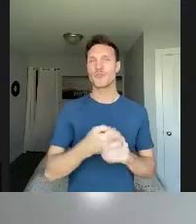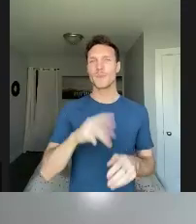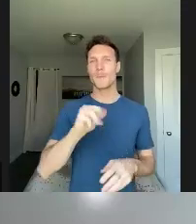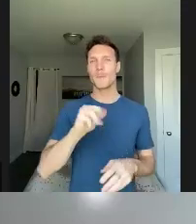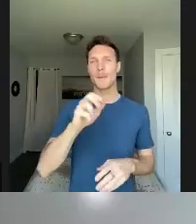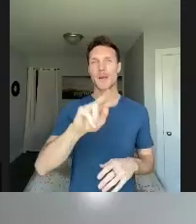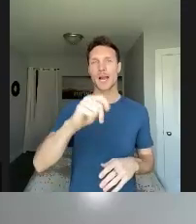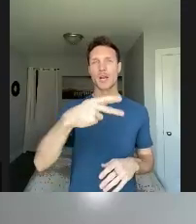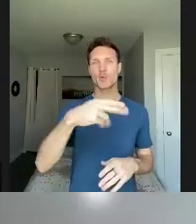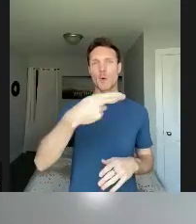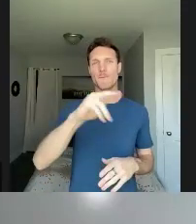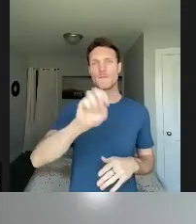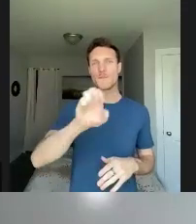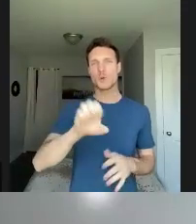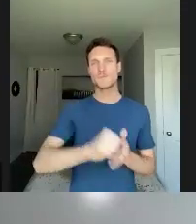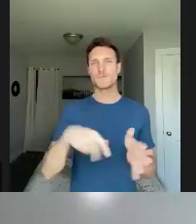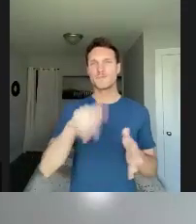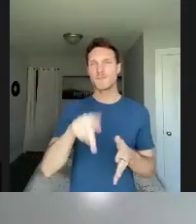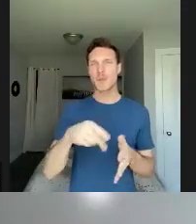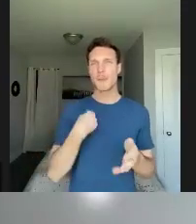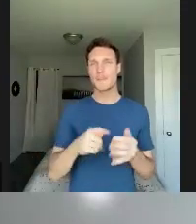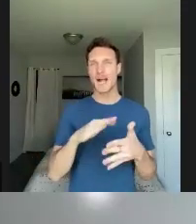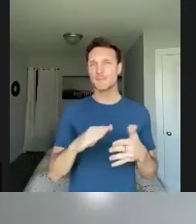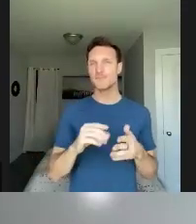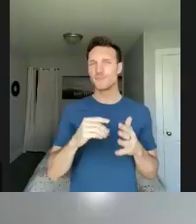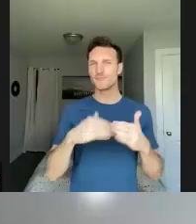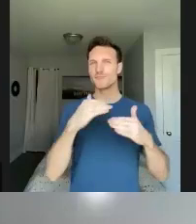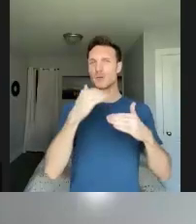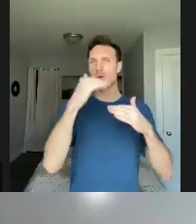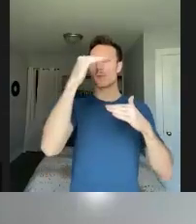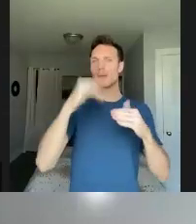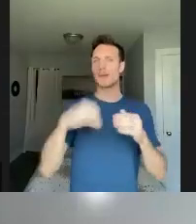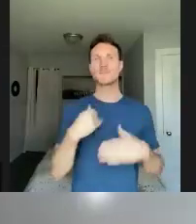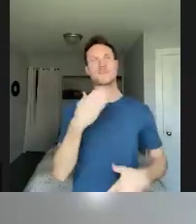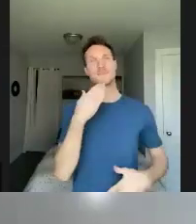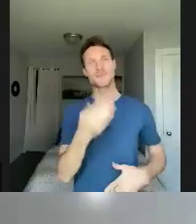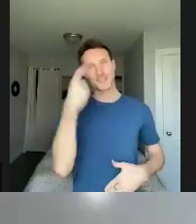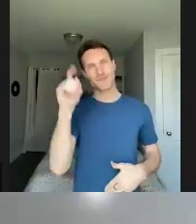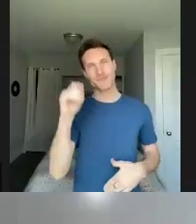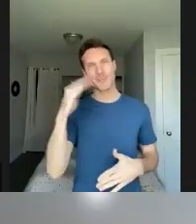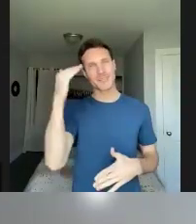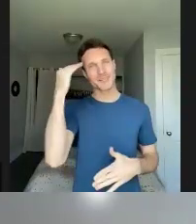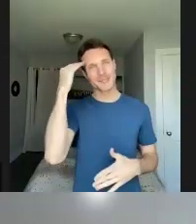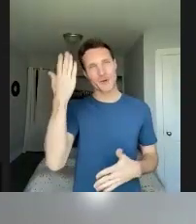see what we can do. So thank you for letting me know that it's a little difficult.